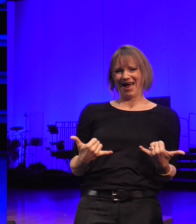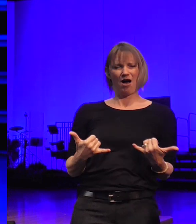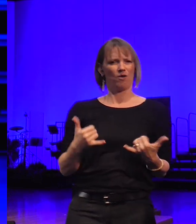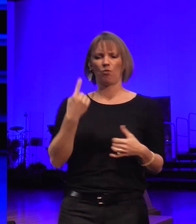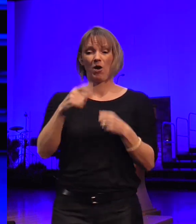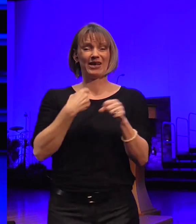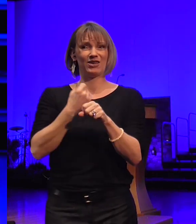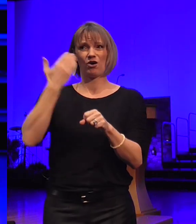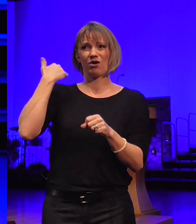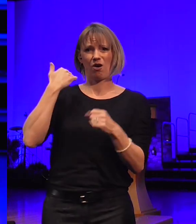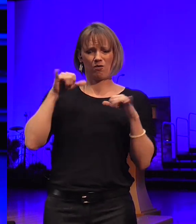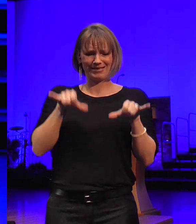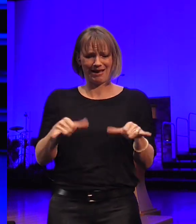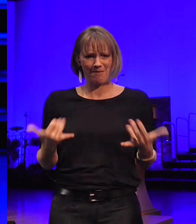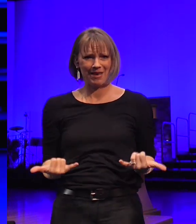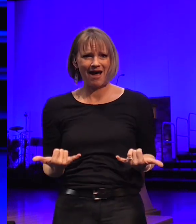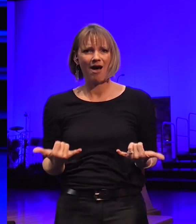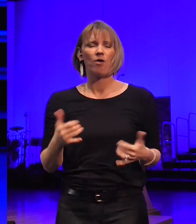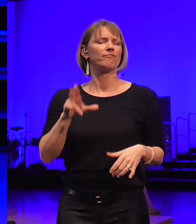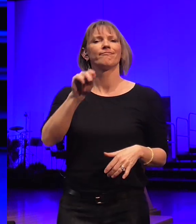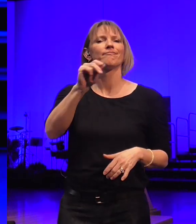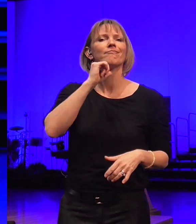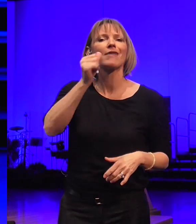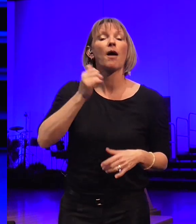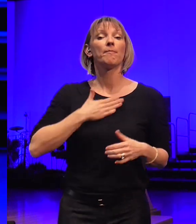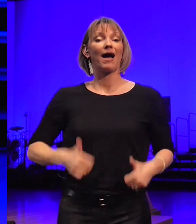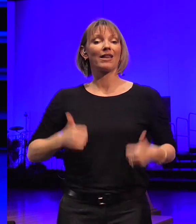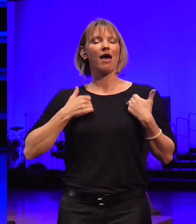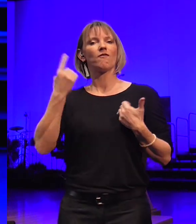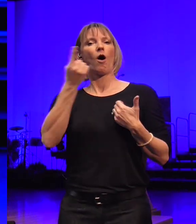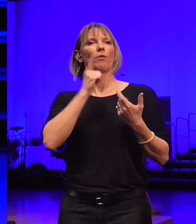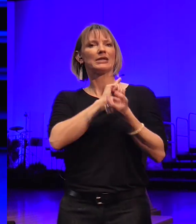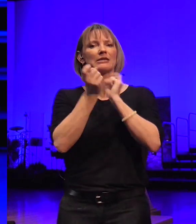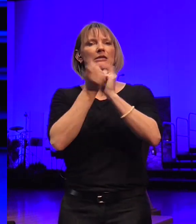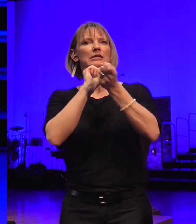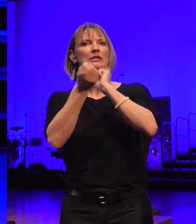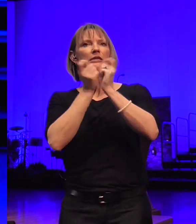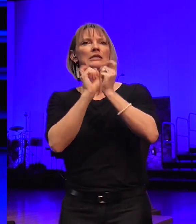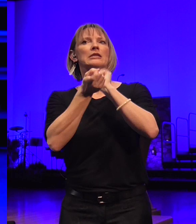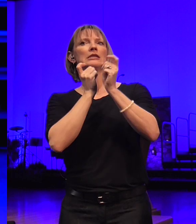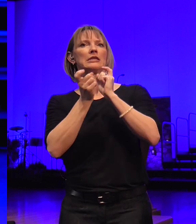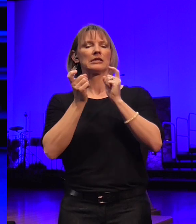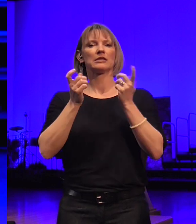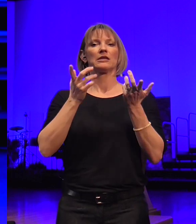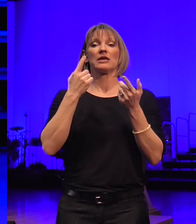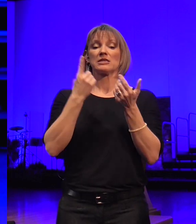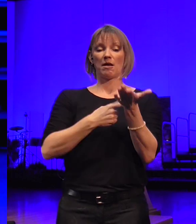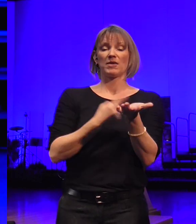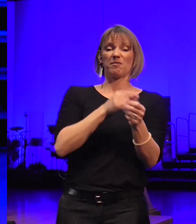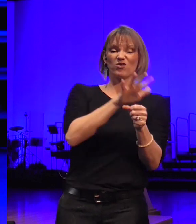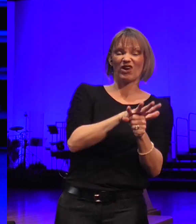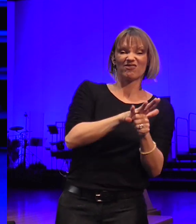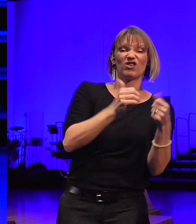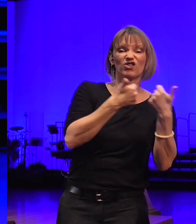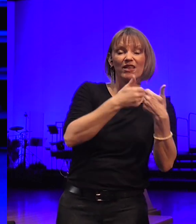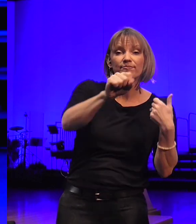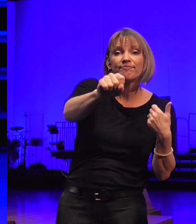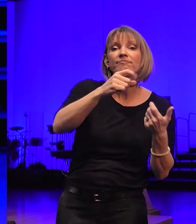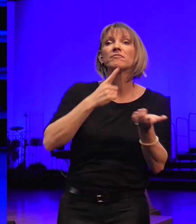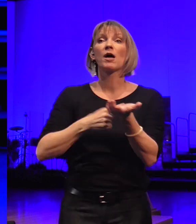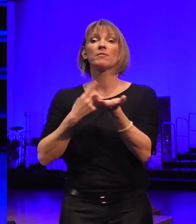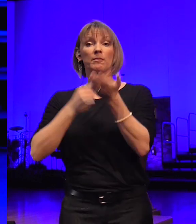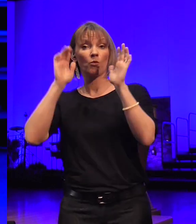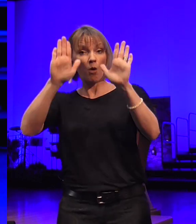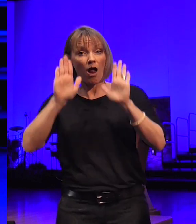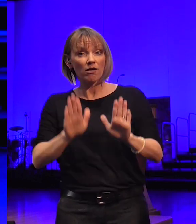My life is in constant motion and change. Sometimes it's really stressful and challenging, and sometimes, as wonderful